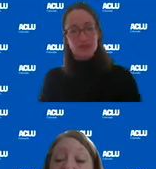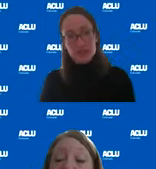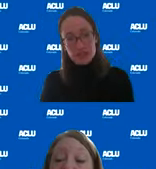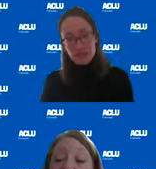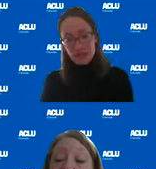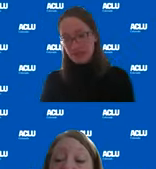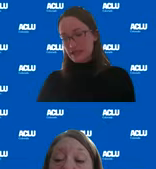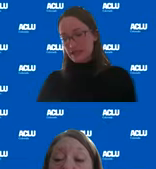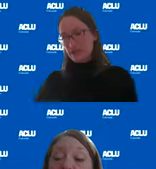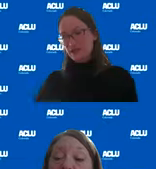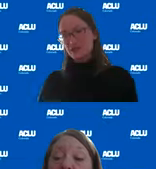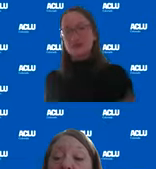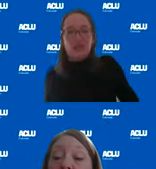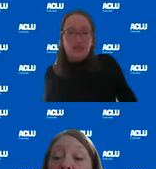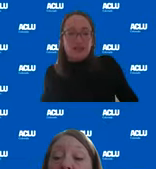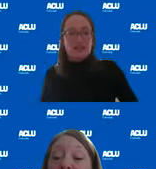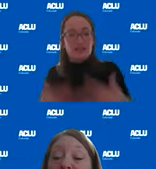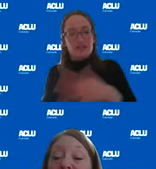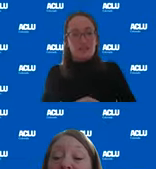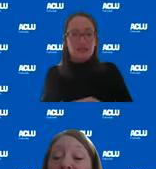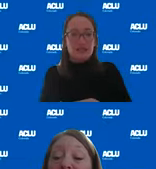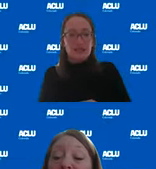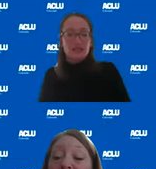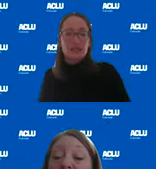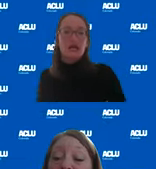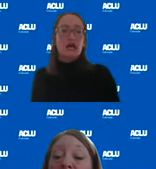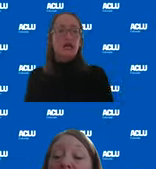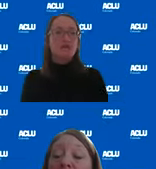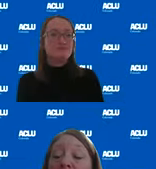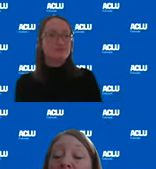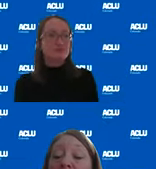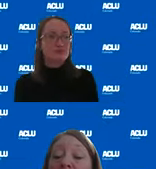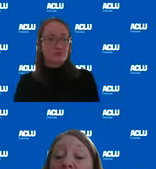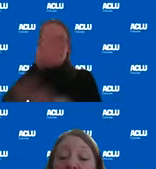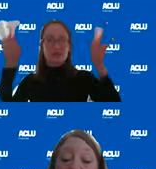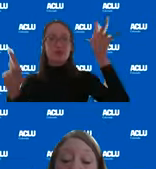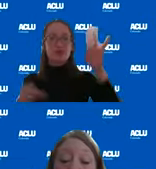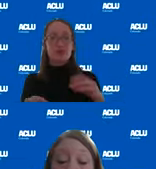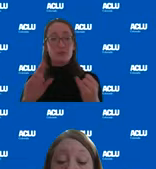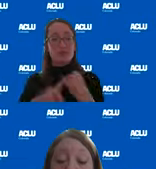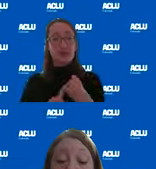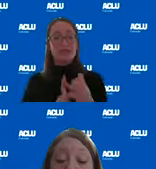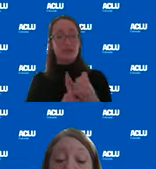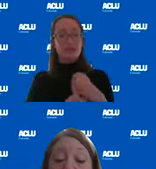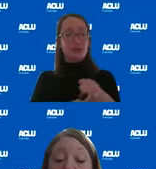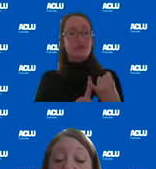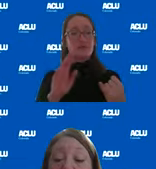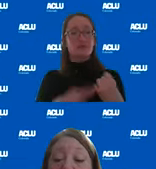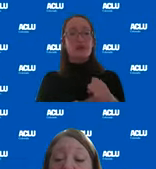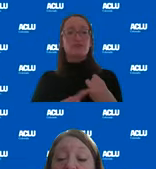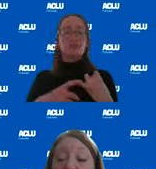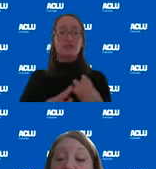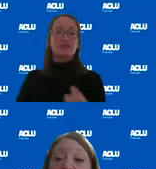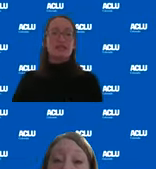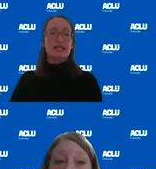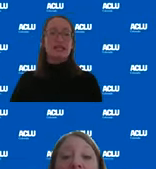petition we can send out. So that's one good way, is sharing that petition. So it's like a smorgasbord, but you can contact me if you're looking for something direct for